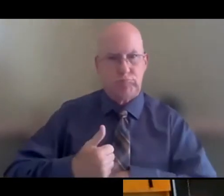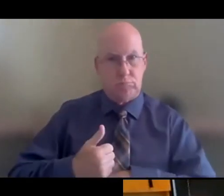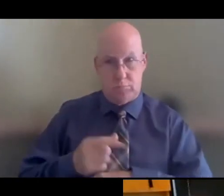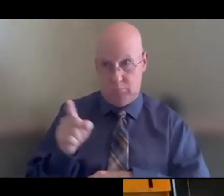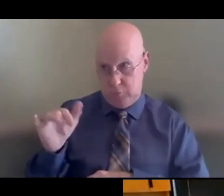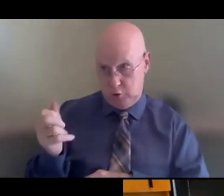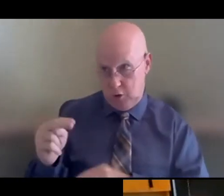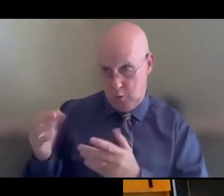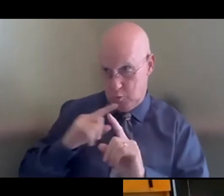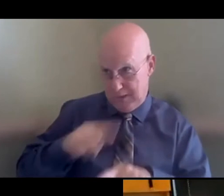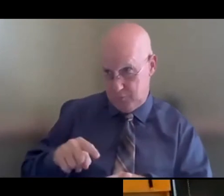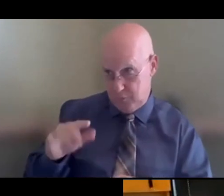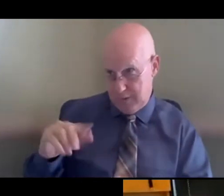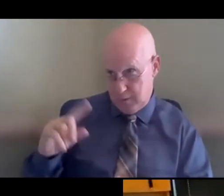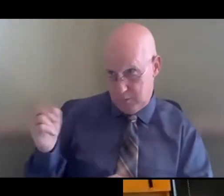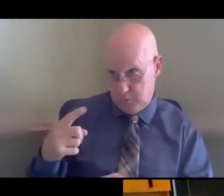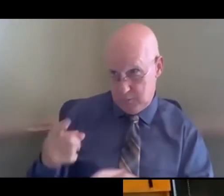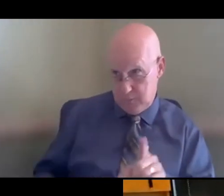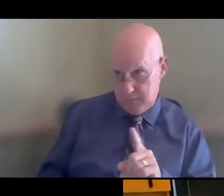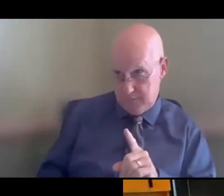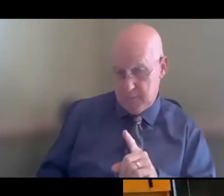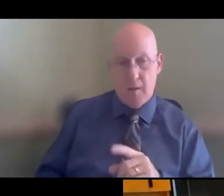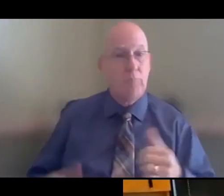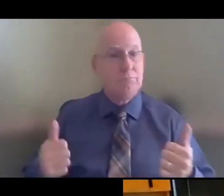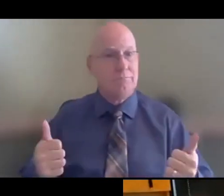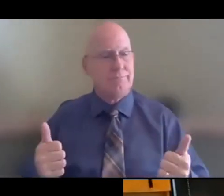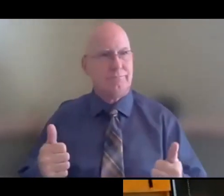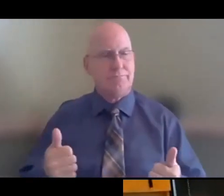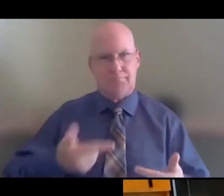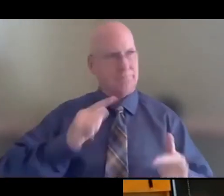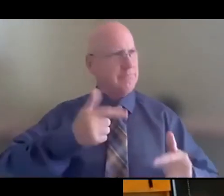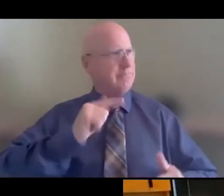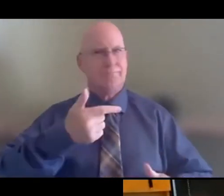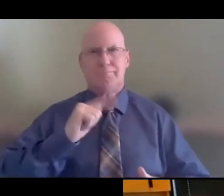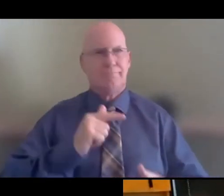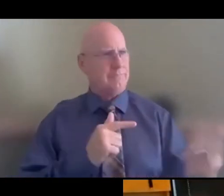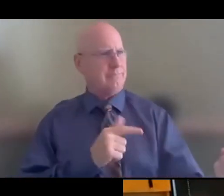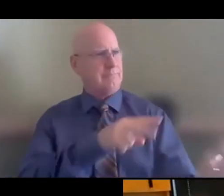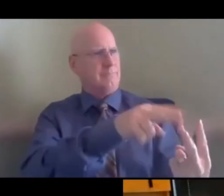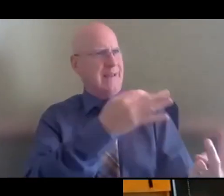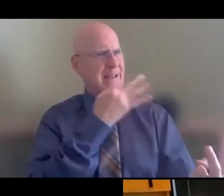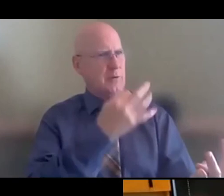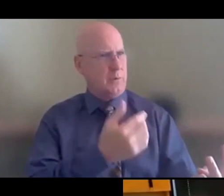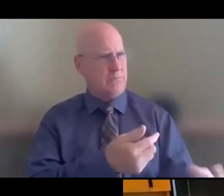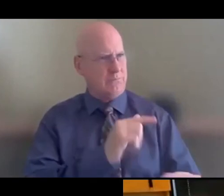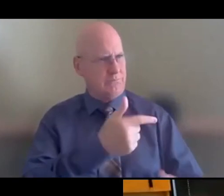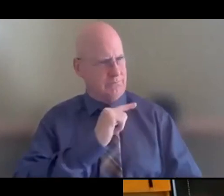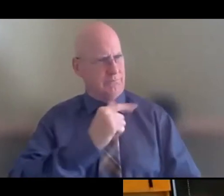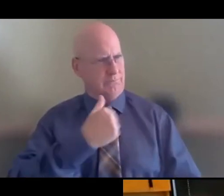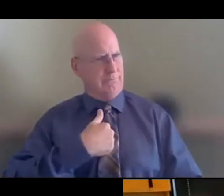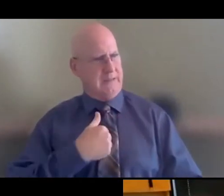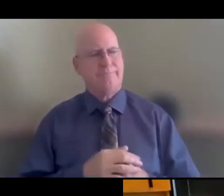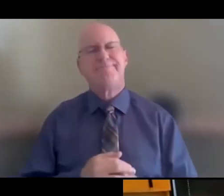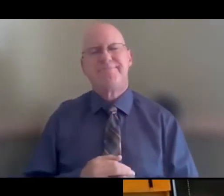to answer that question? Man, this is like the John show. I have these two lovely experts here. Well, as Katherine was saying,